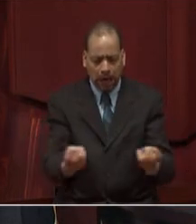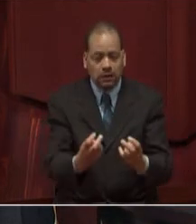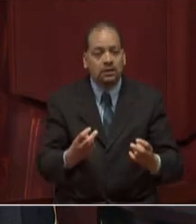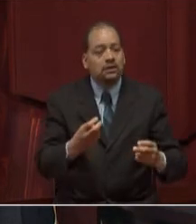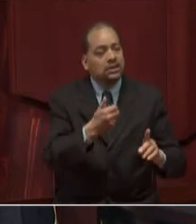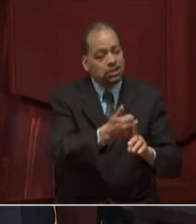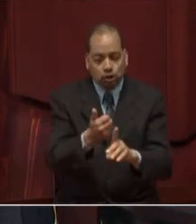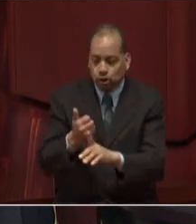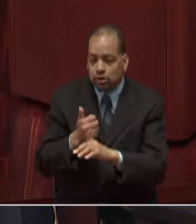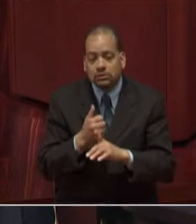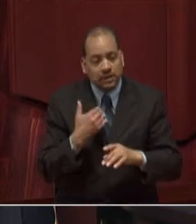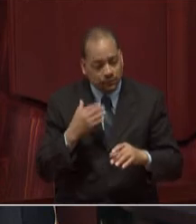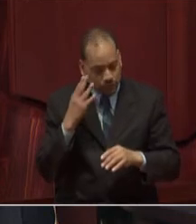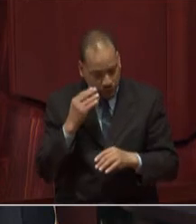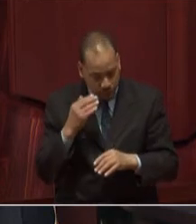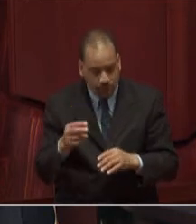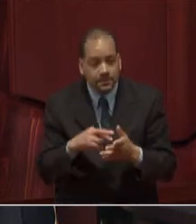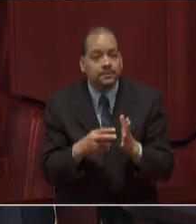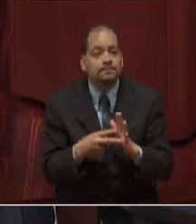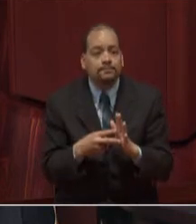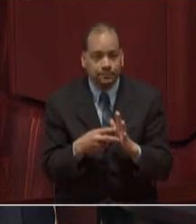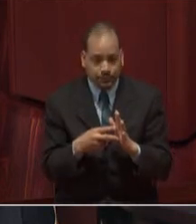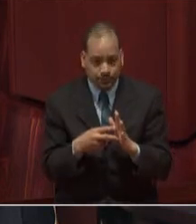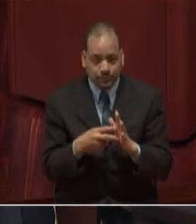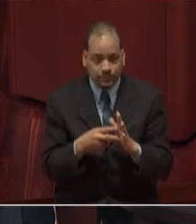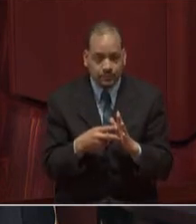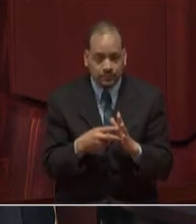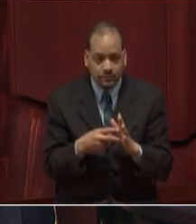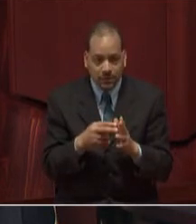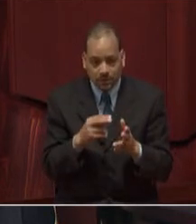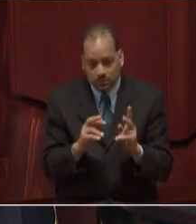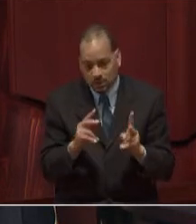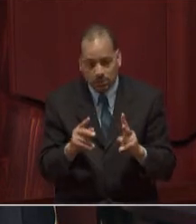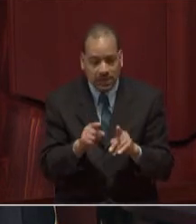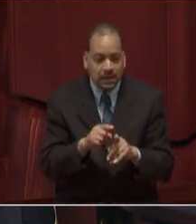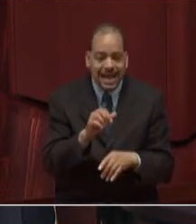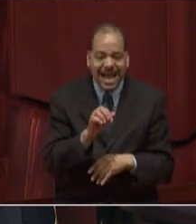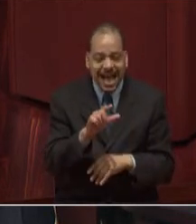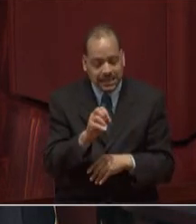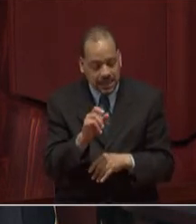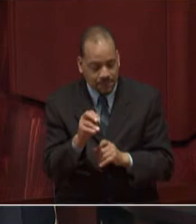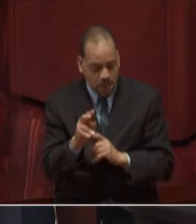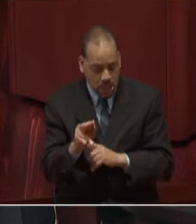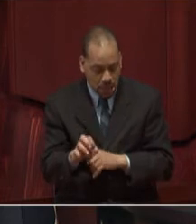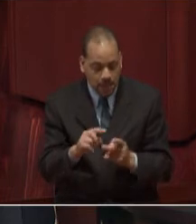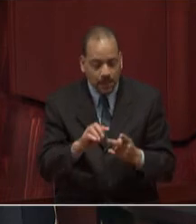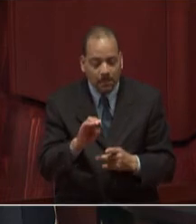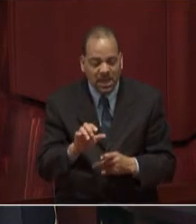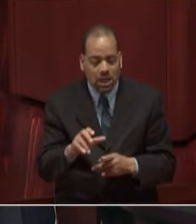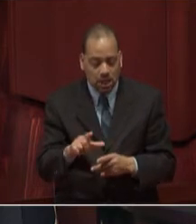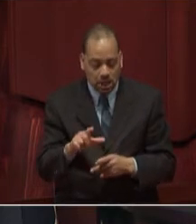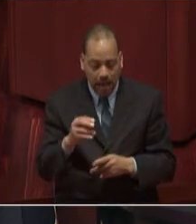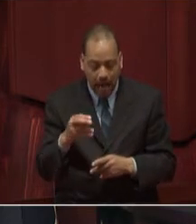And it was only by dint of the excellence of people like Hal Sonnenfeld, Bill Hyland, Hal